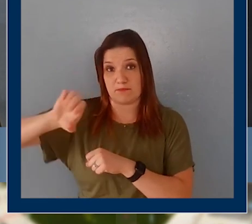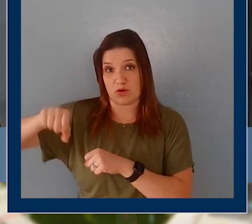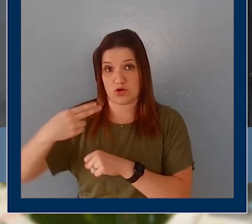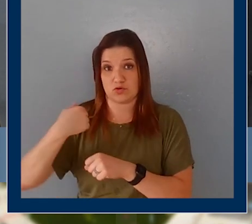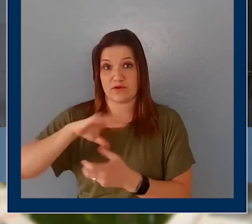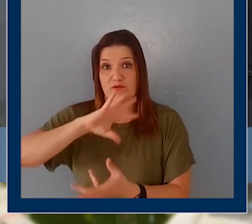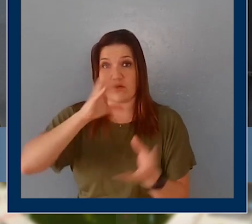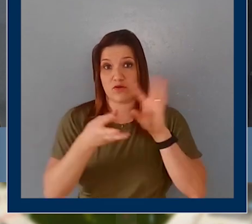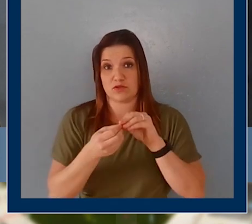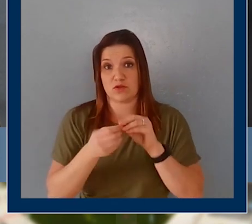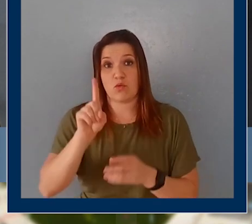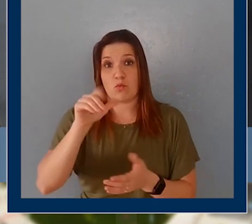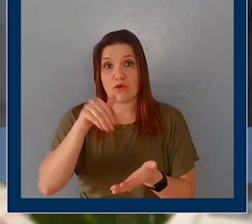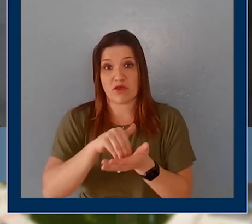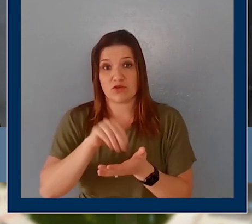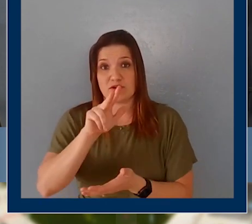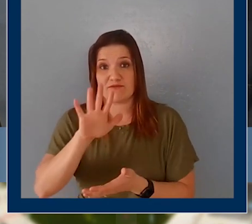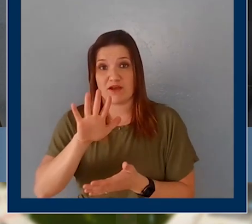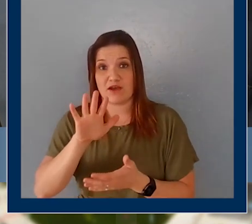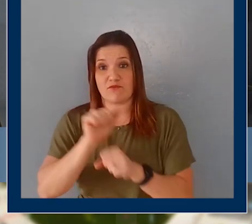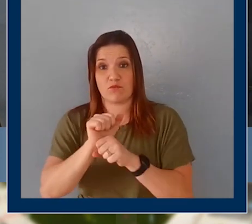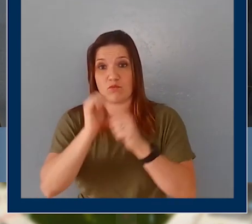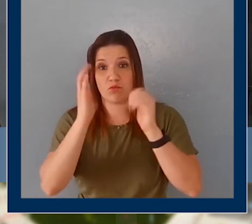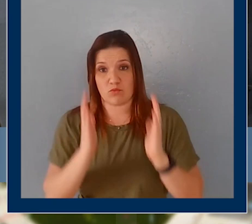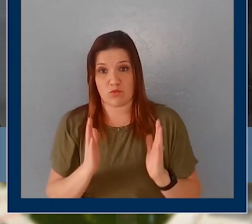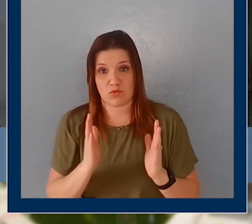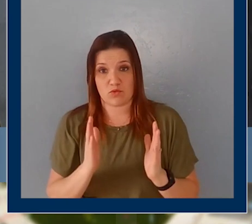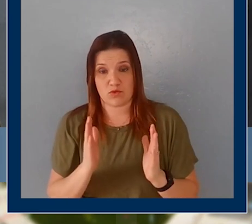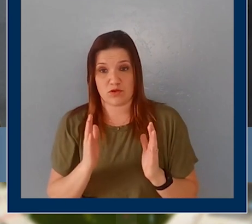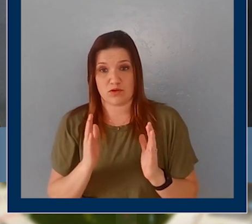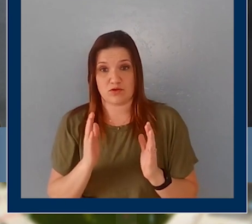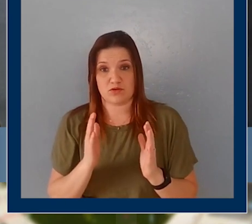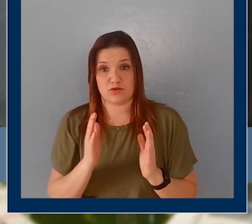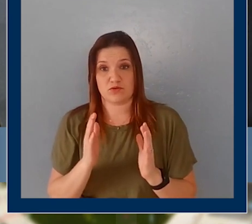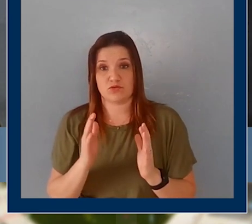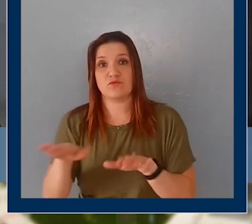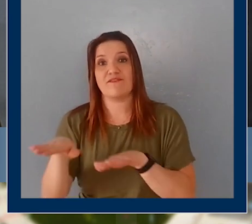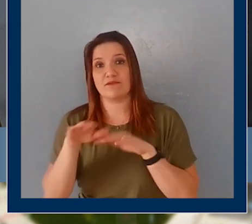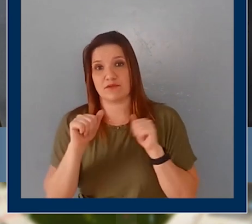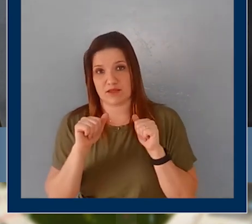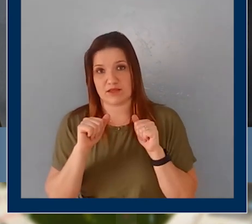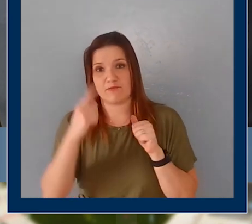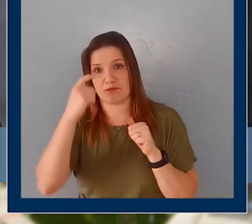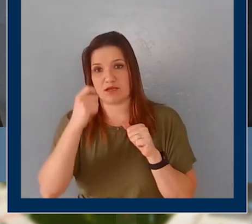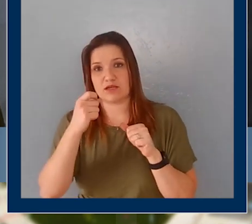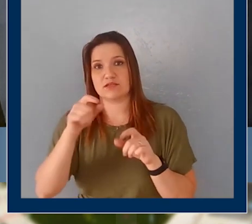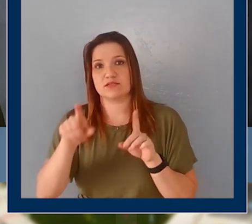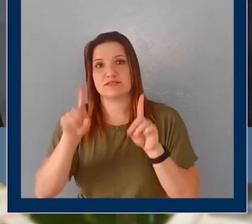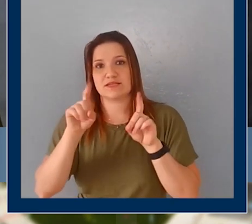we are on the COVID front. And then lastly, I guess I'll end the numbers on a positive